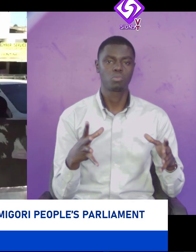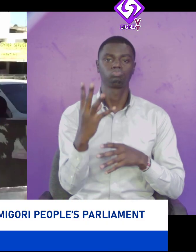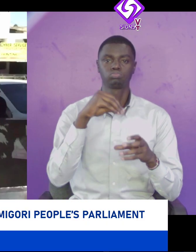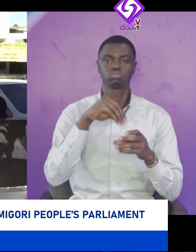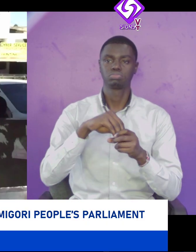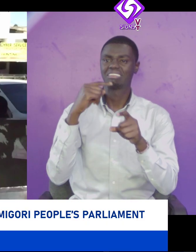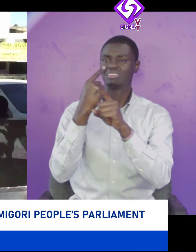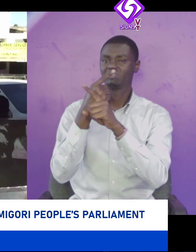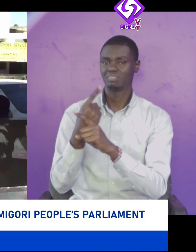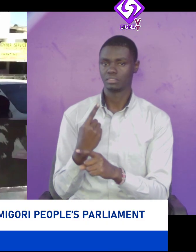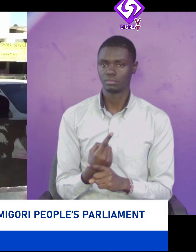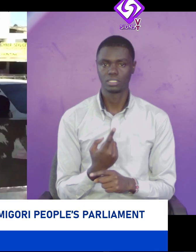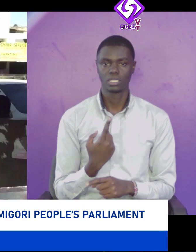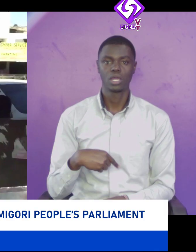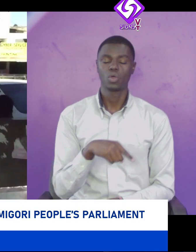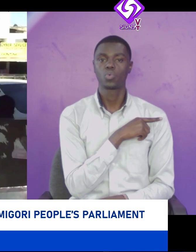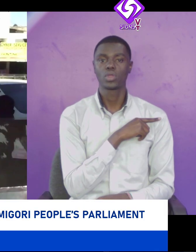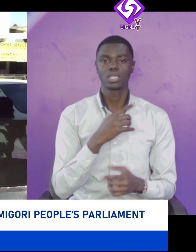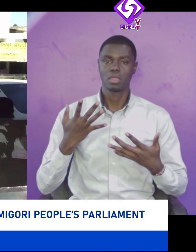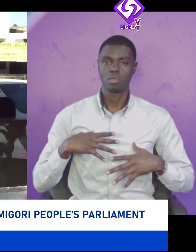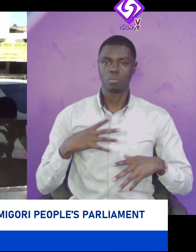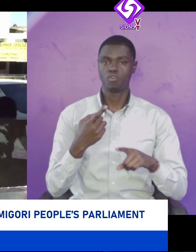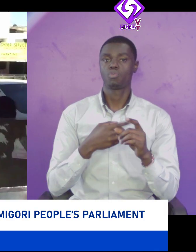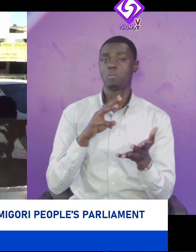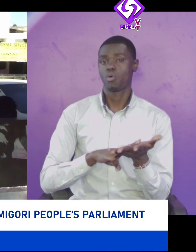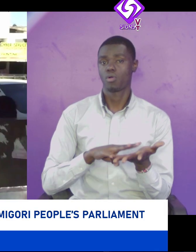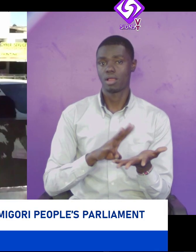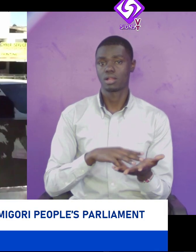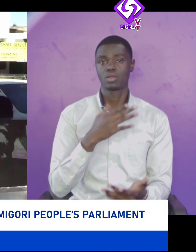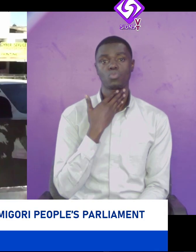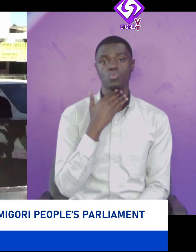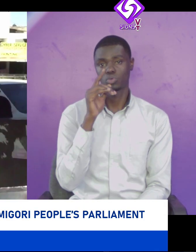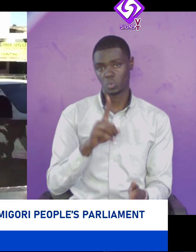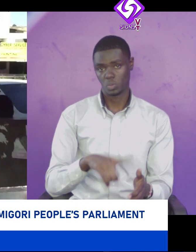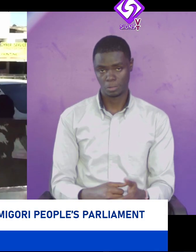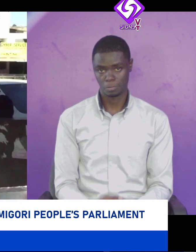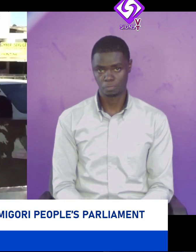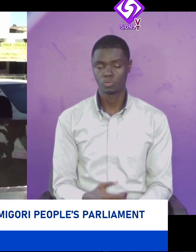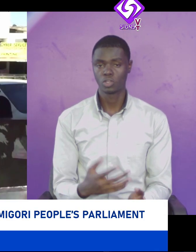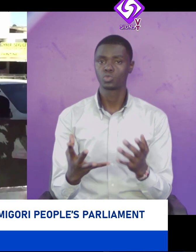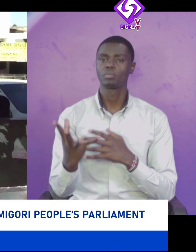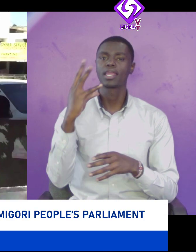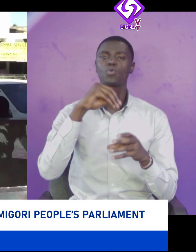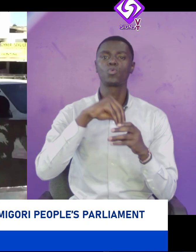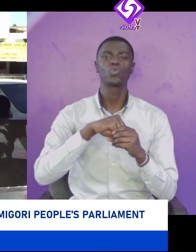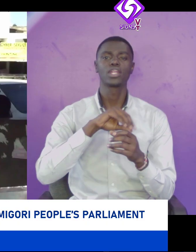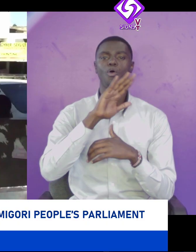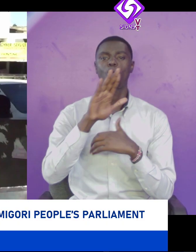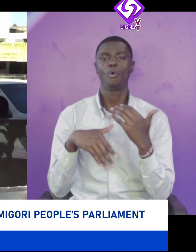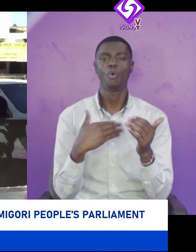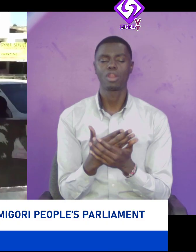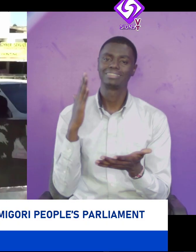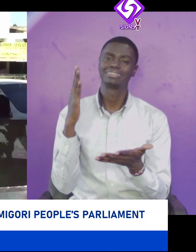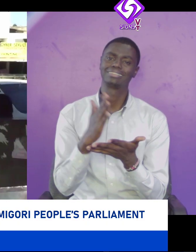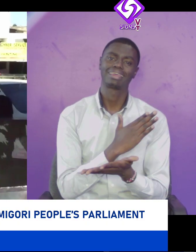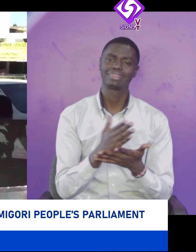mbalimbali. Sisi kama wana Migori tungependa ya kwamba tujumuishwe wote, sekta zote